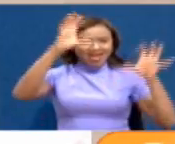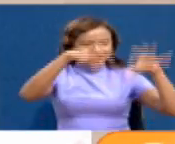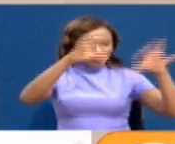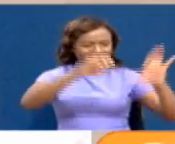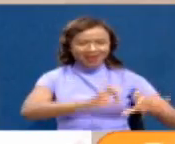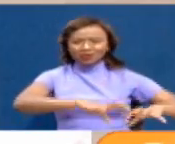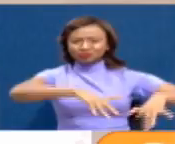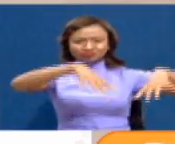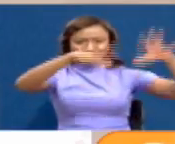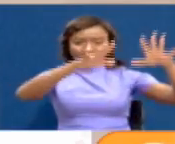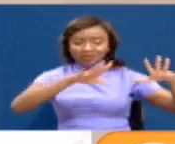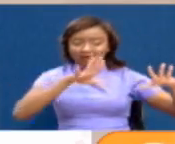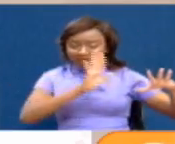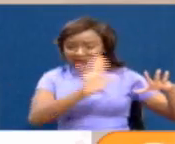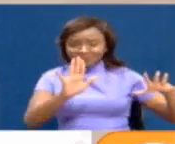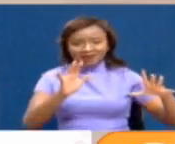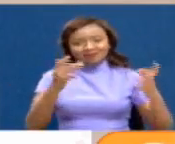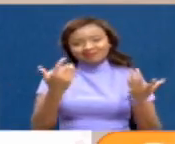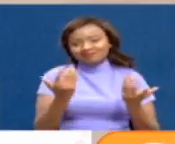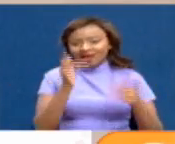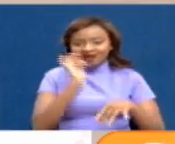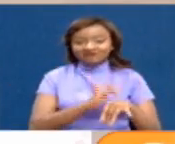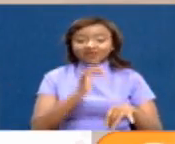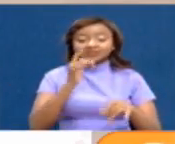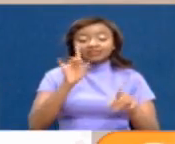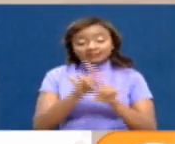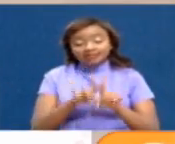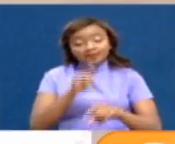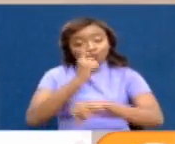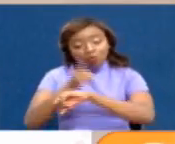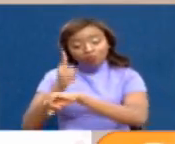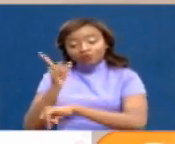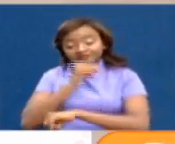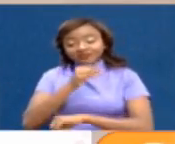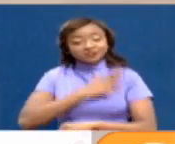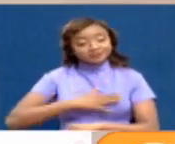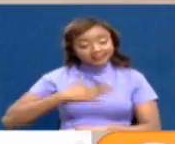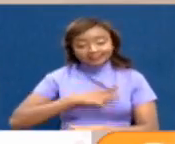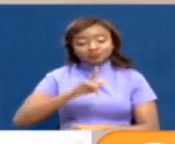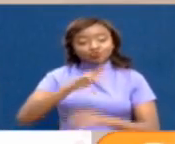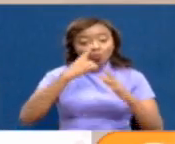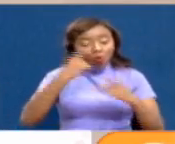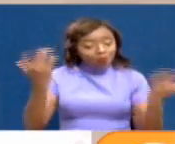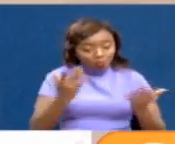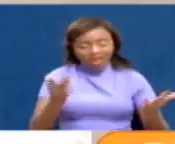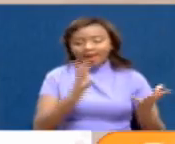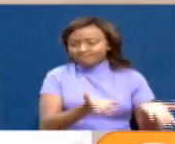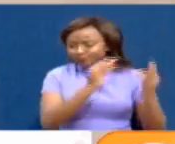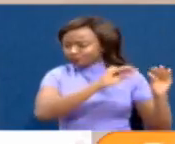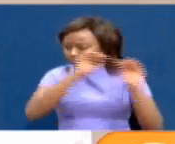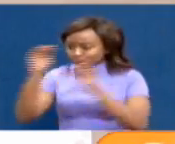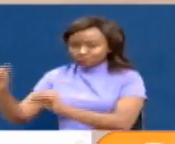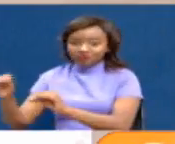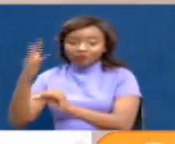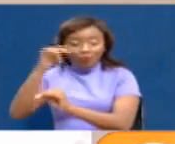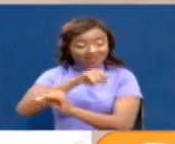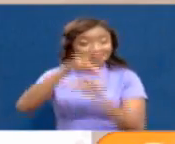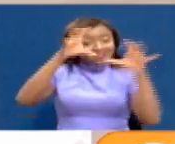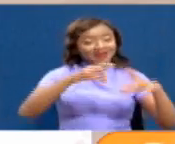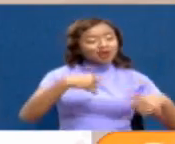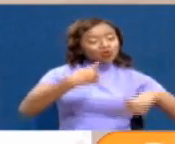have been warned to move to safer grounds, as the Kenya Meteorological Department says the heavy rains are set to